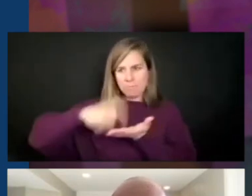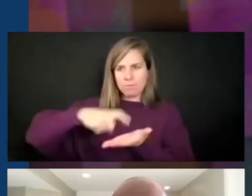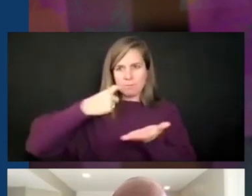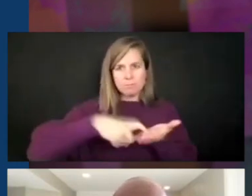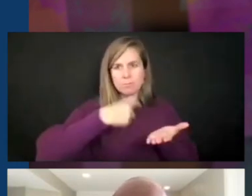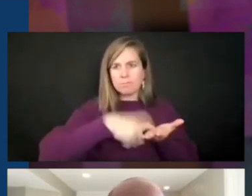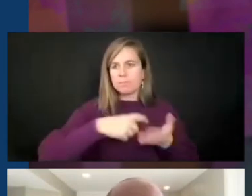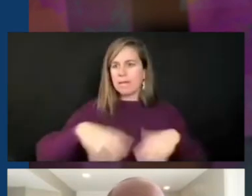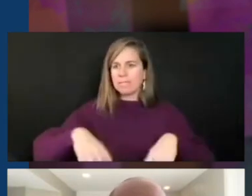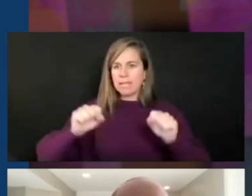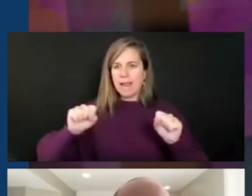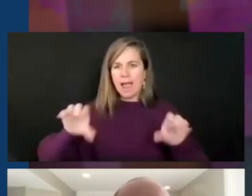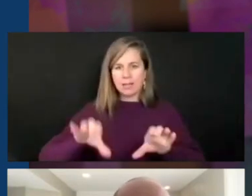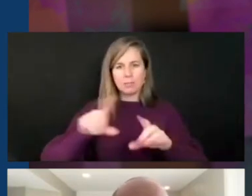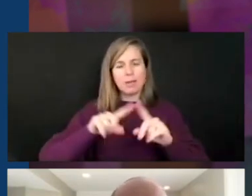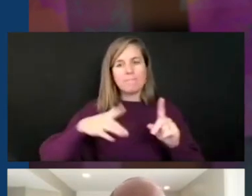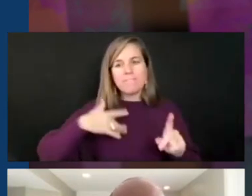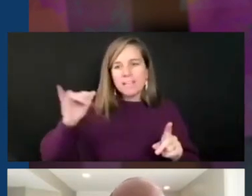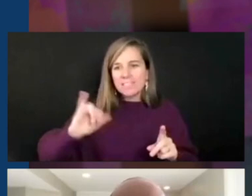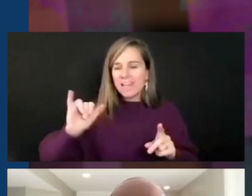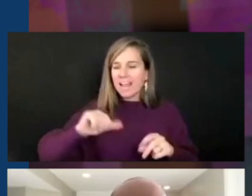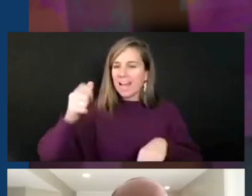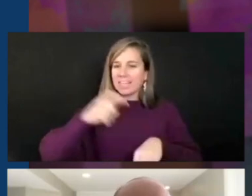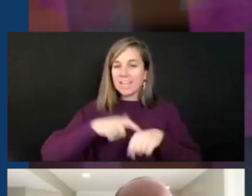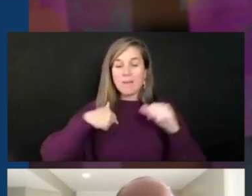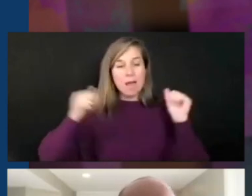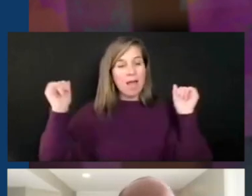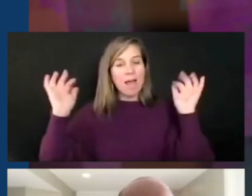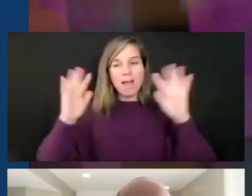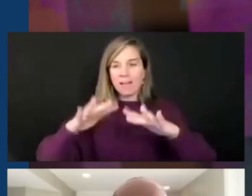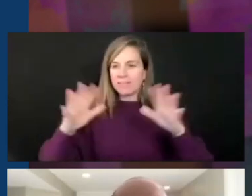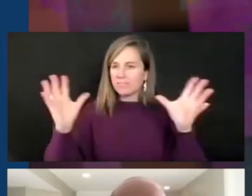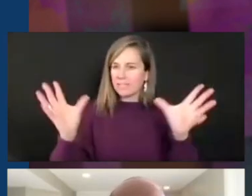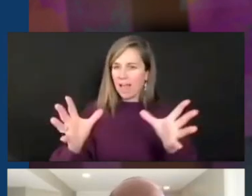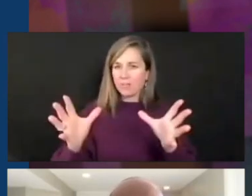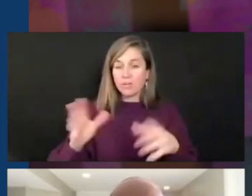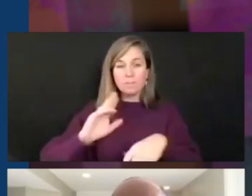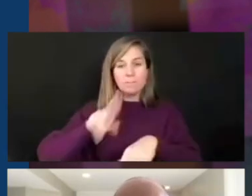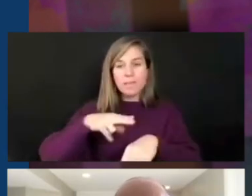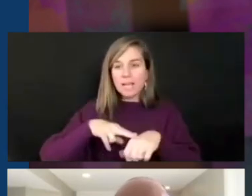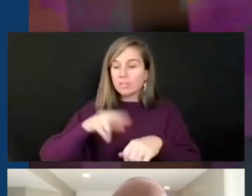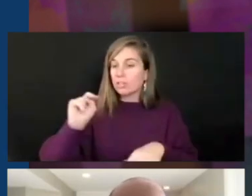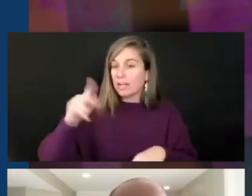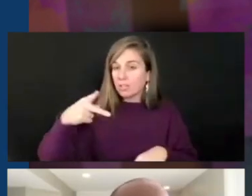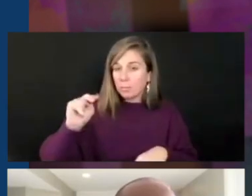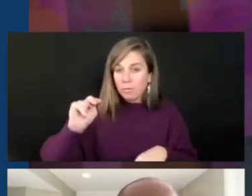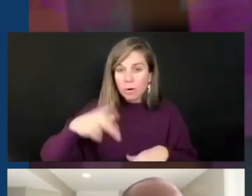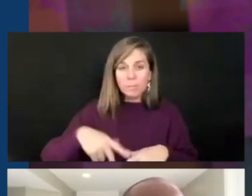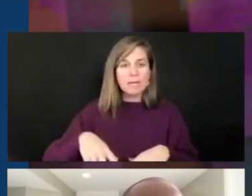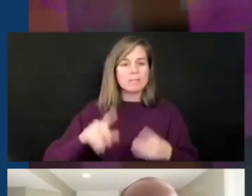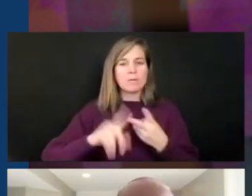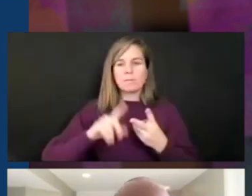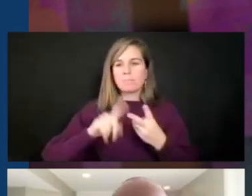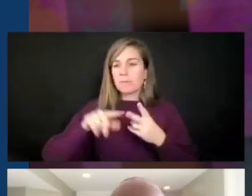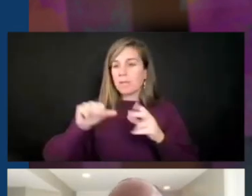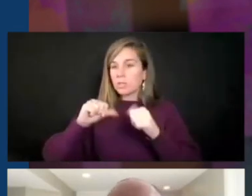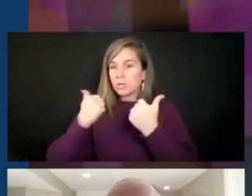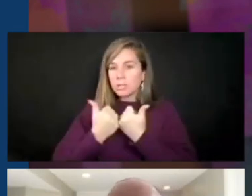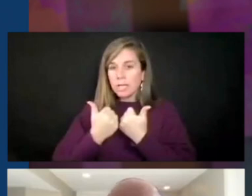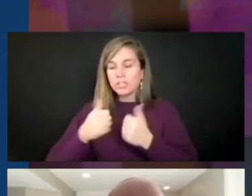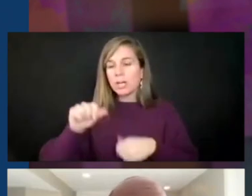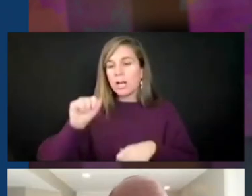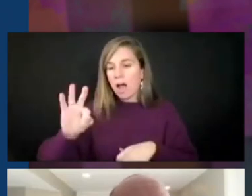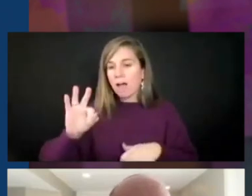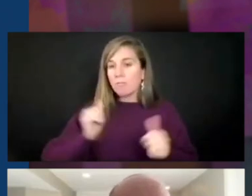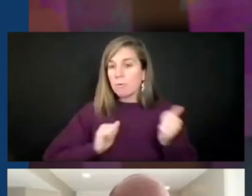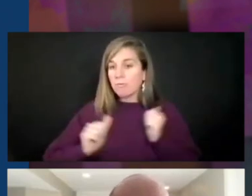it feels like every time I'm at one of these gatherings, whether it's at the National Performance Network or perhaps Association of Performing Arts Professionals,